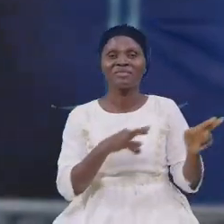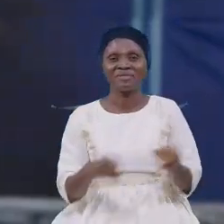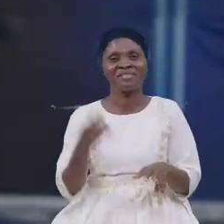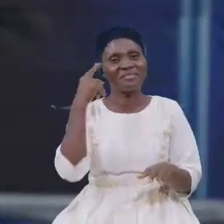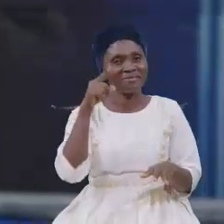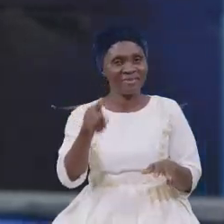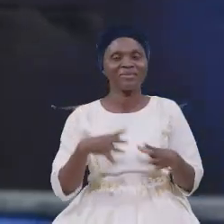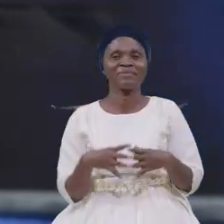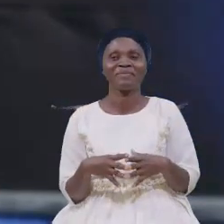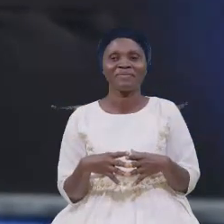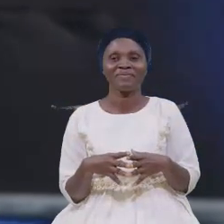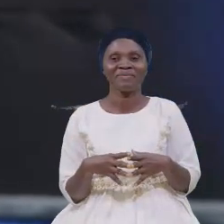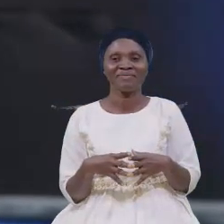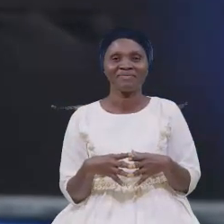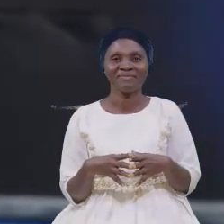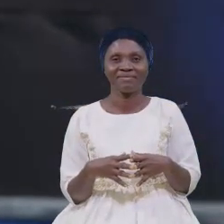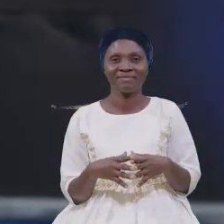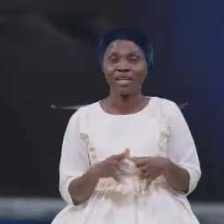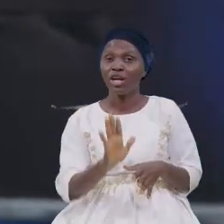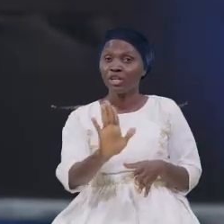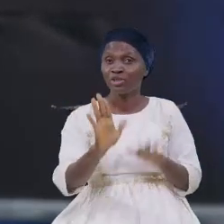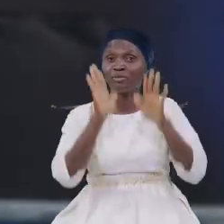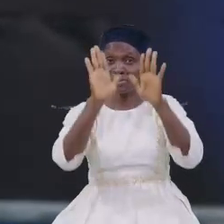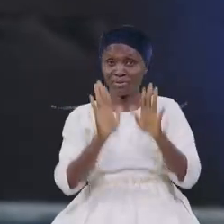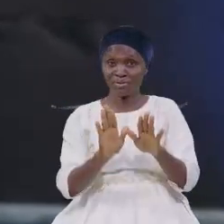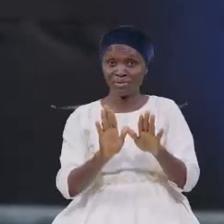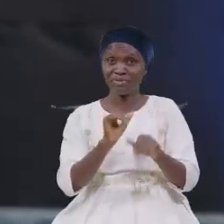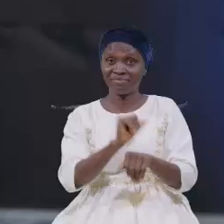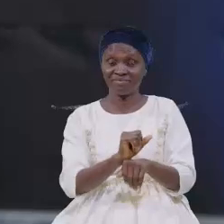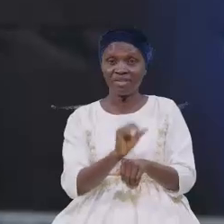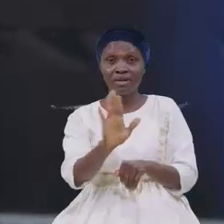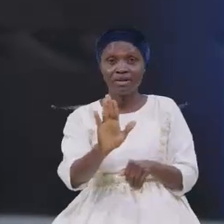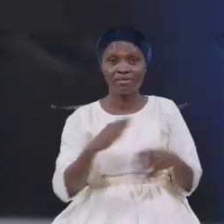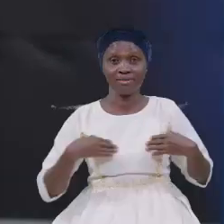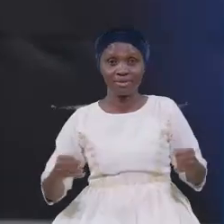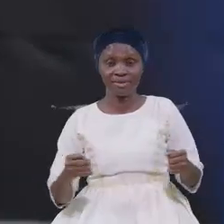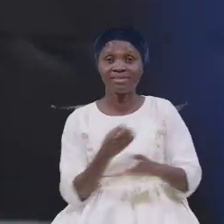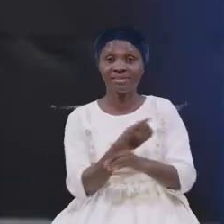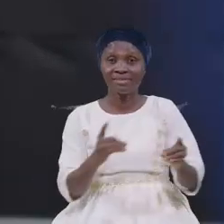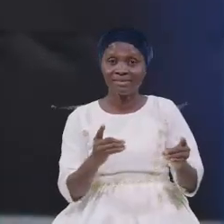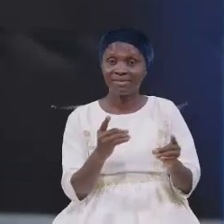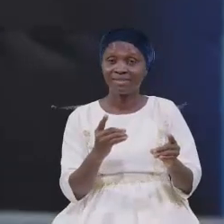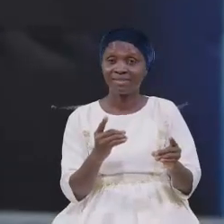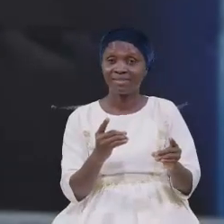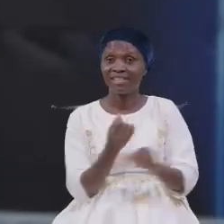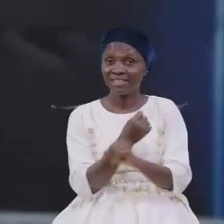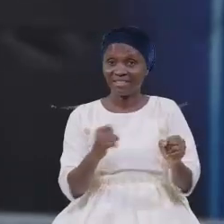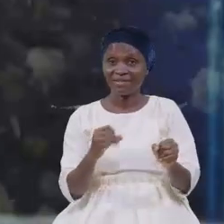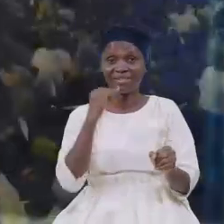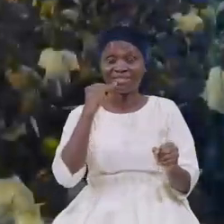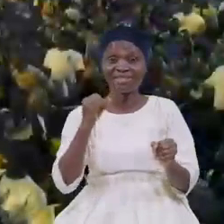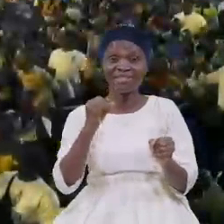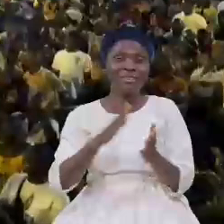Your miracle, your healing, your deliverance, your salvation is eager to enter into